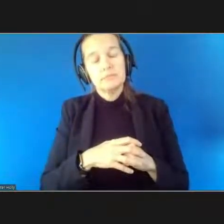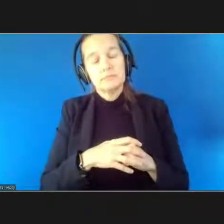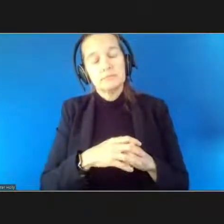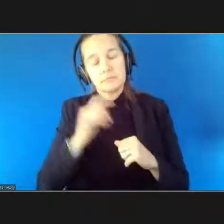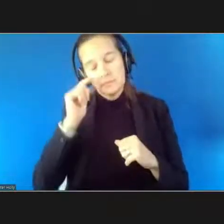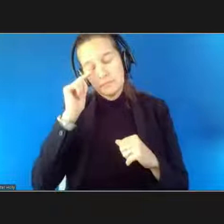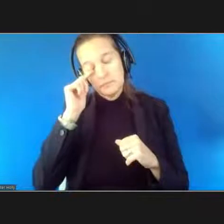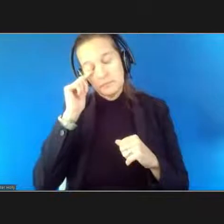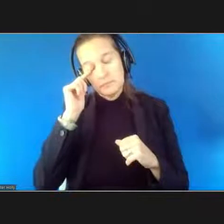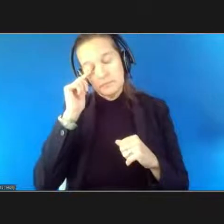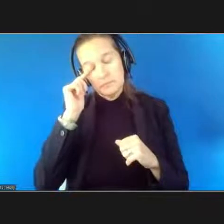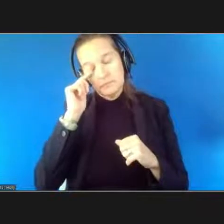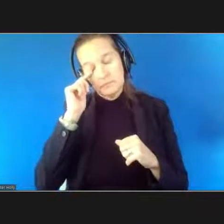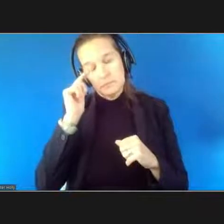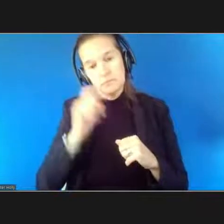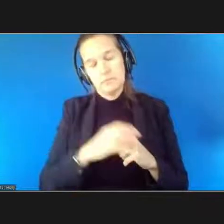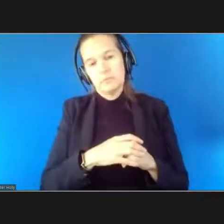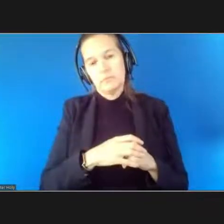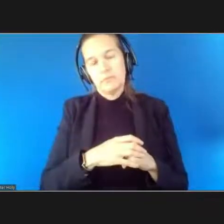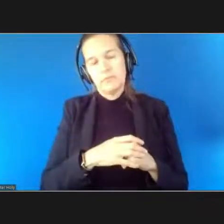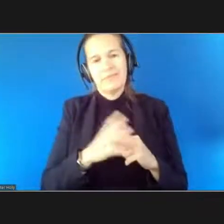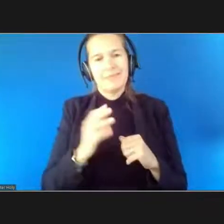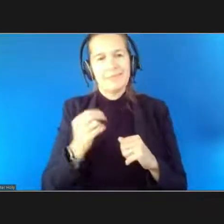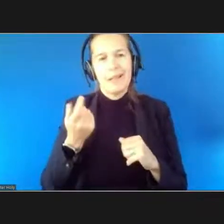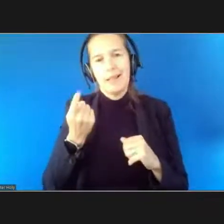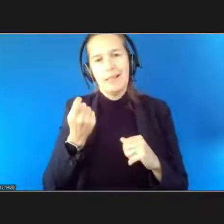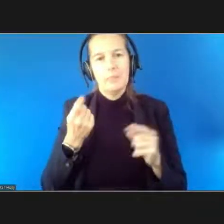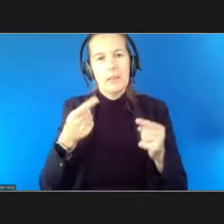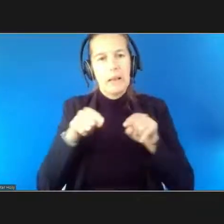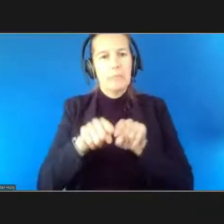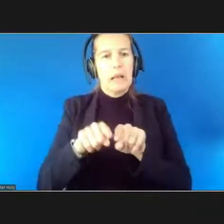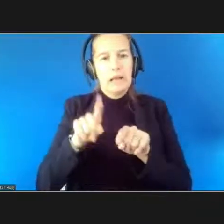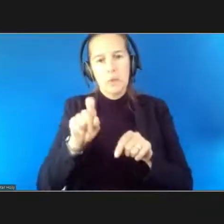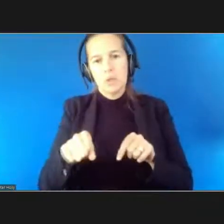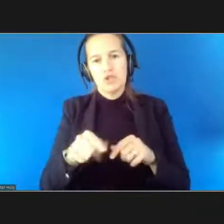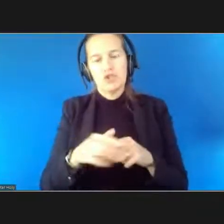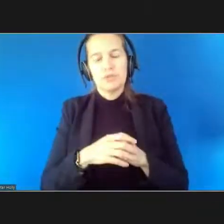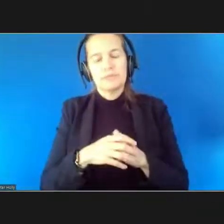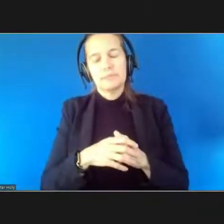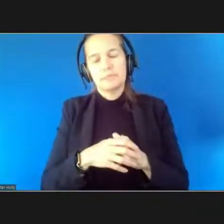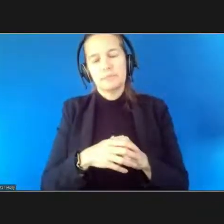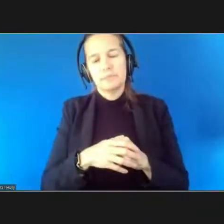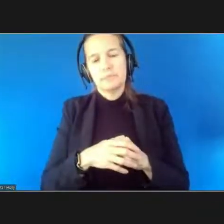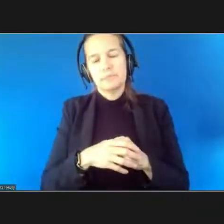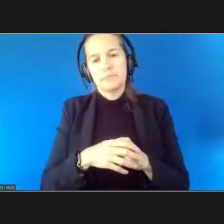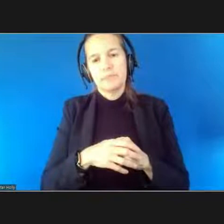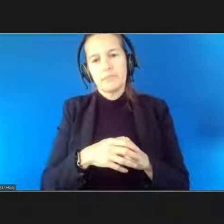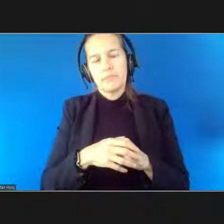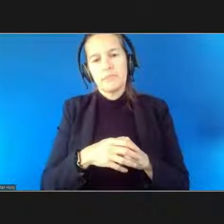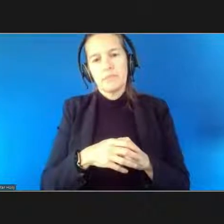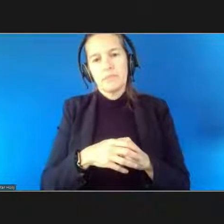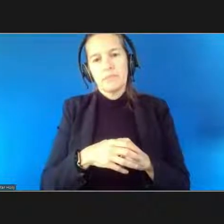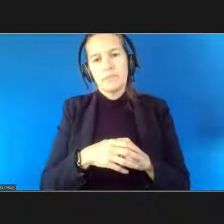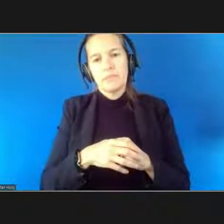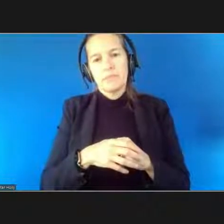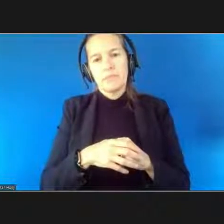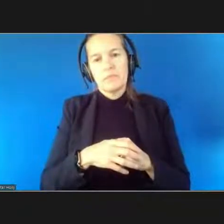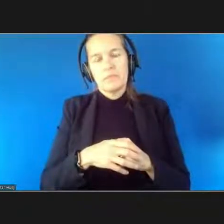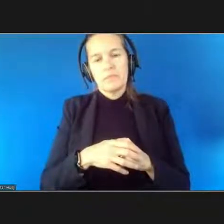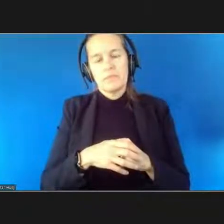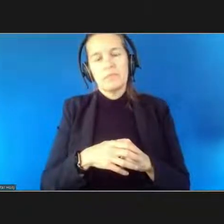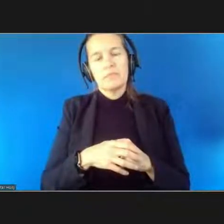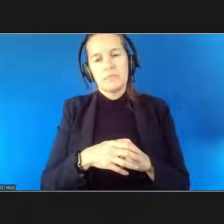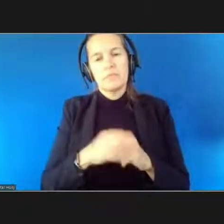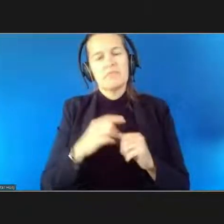wondering, this is sort of a combined question, but if you could, there definitely was an uptick in